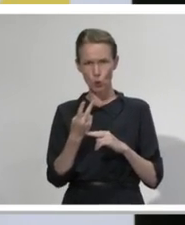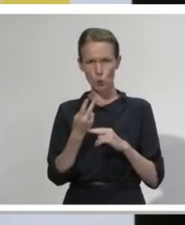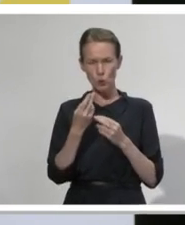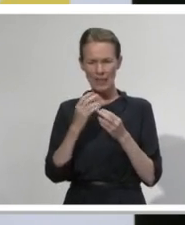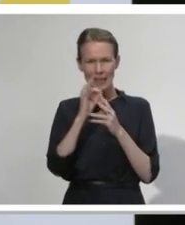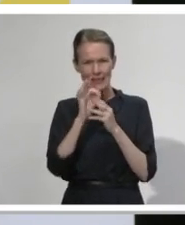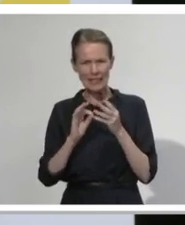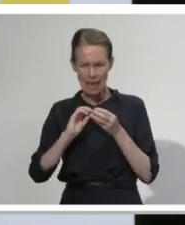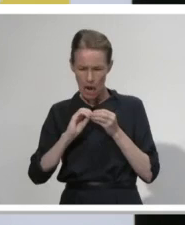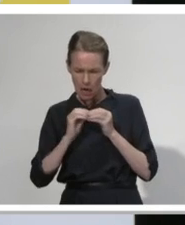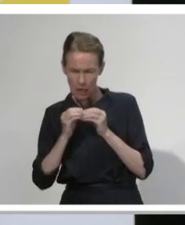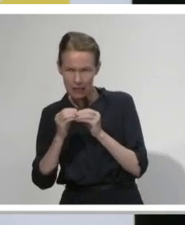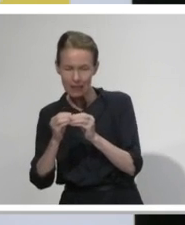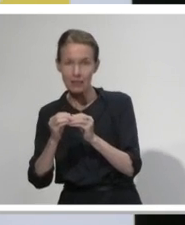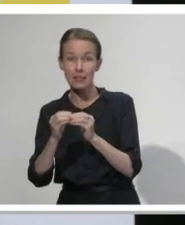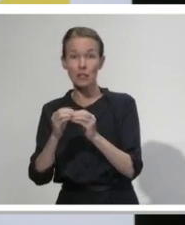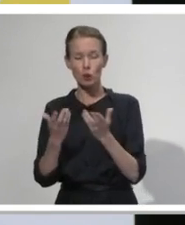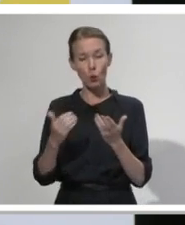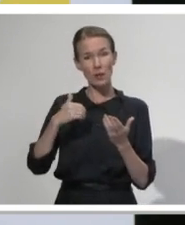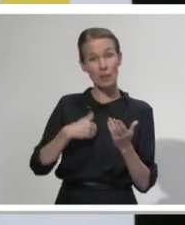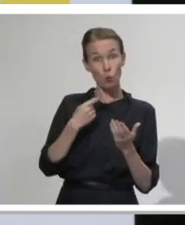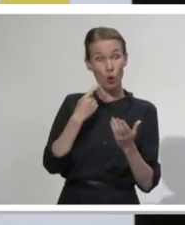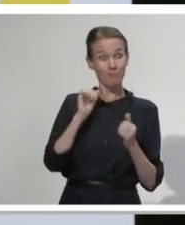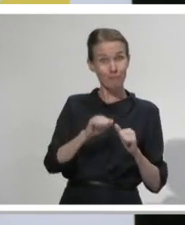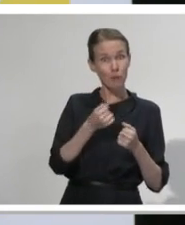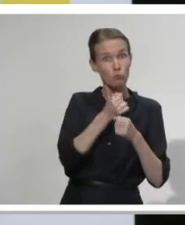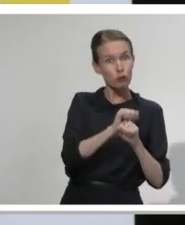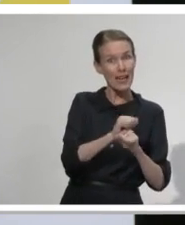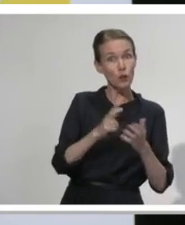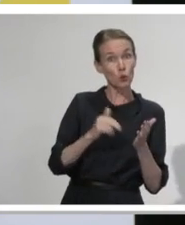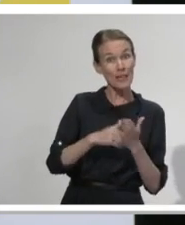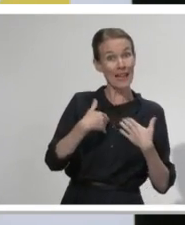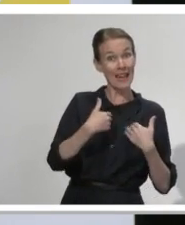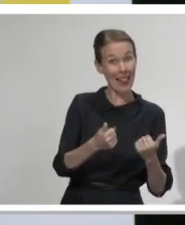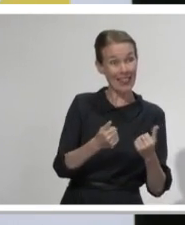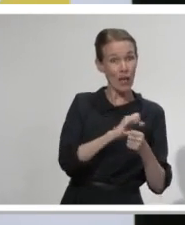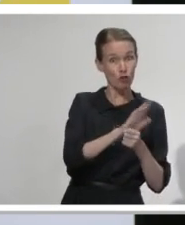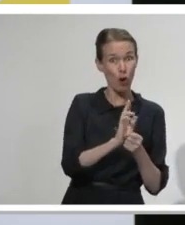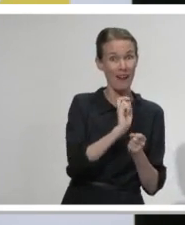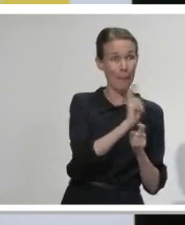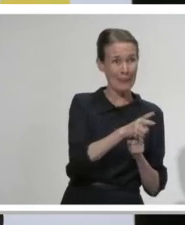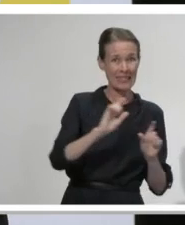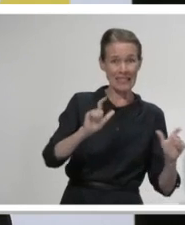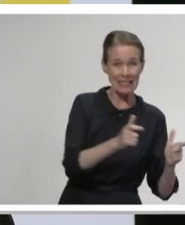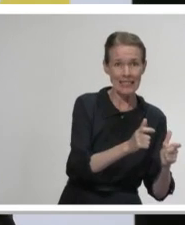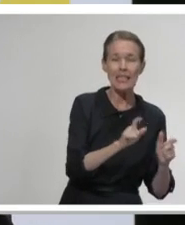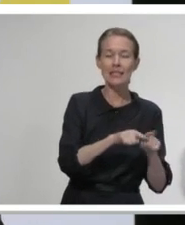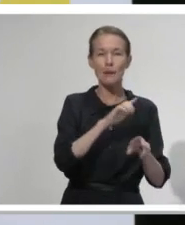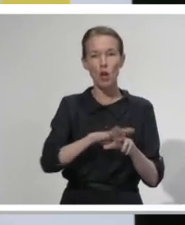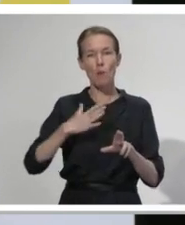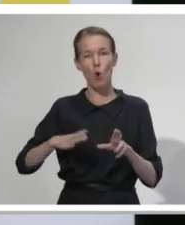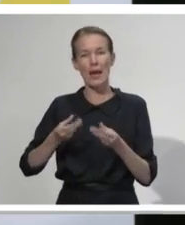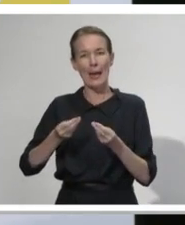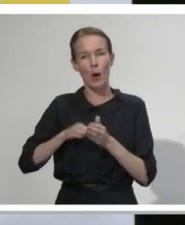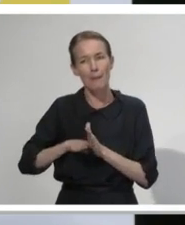with getting the economy going again, and Cabinet will be making its decisions about that over the coming week. To say without it, thousands of jobs will